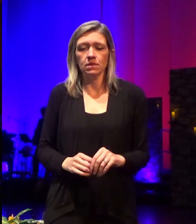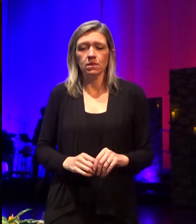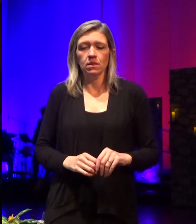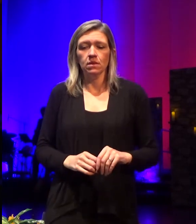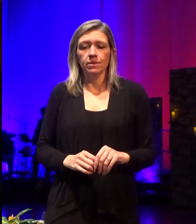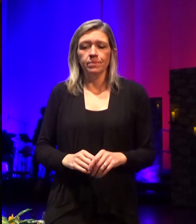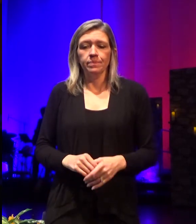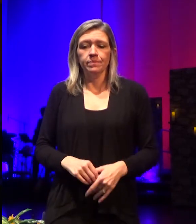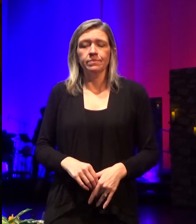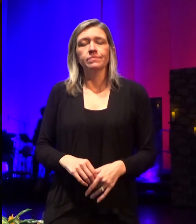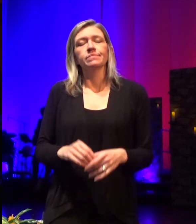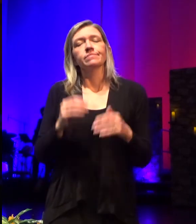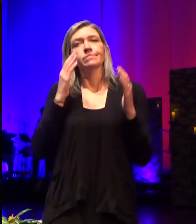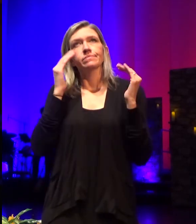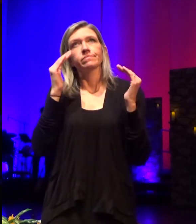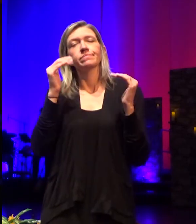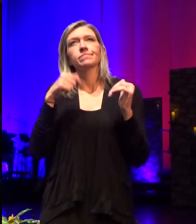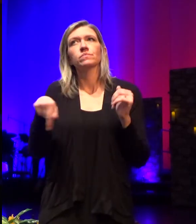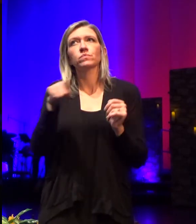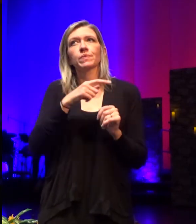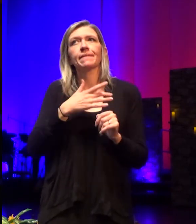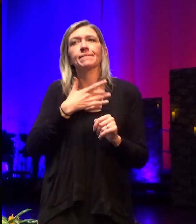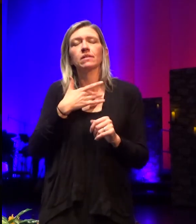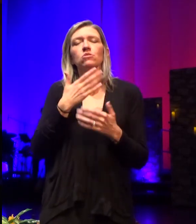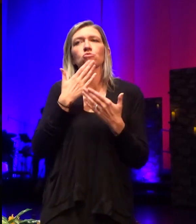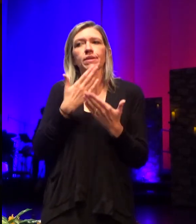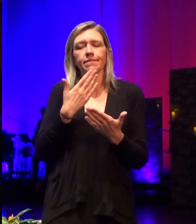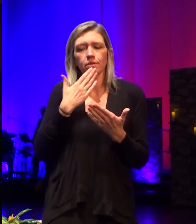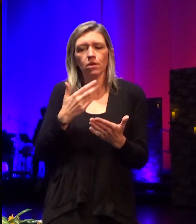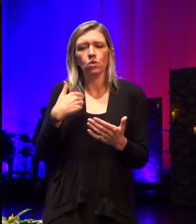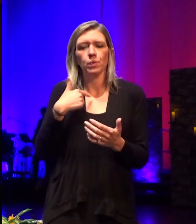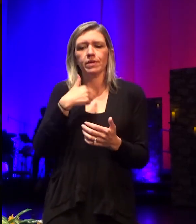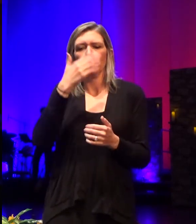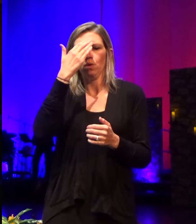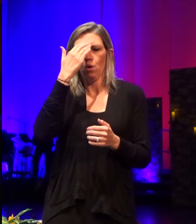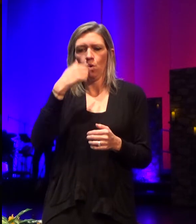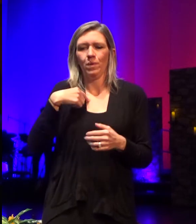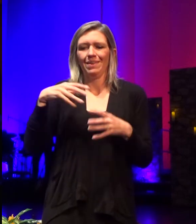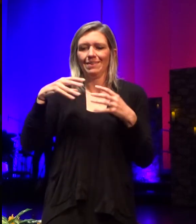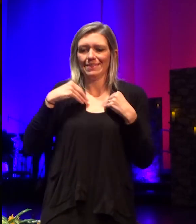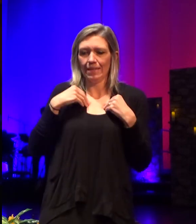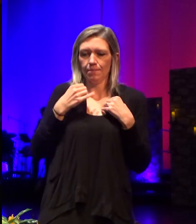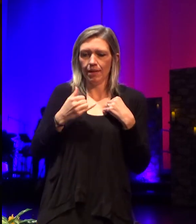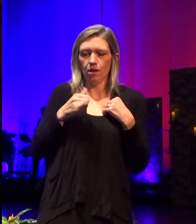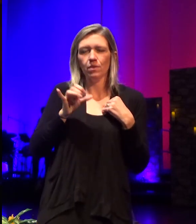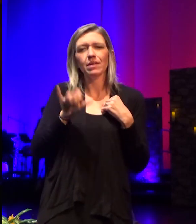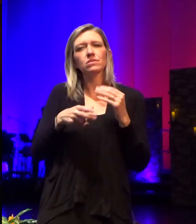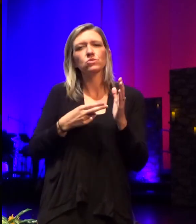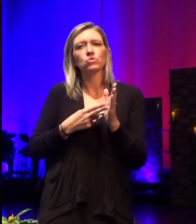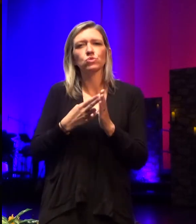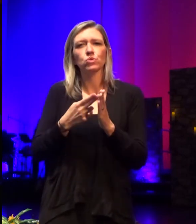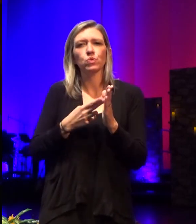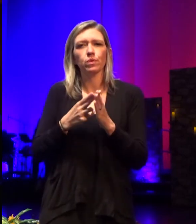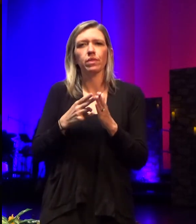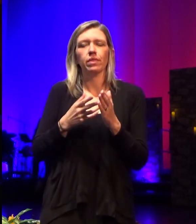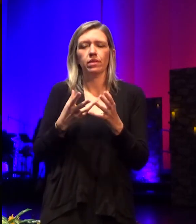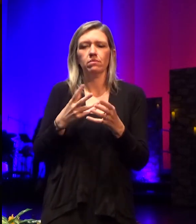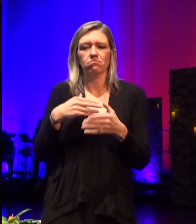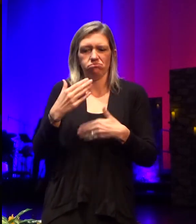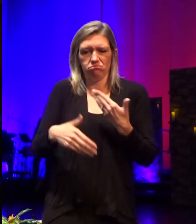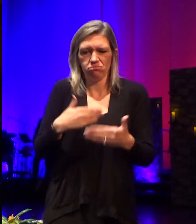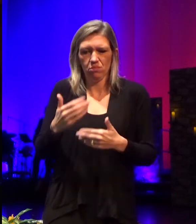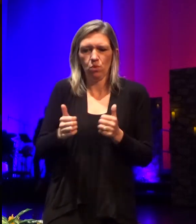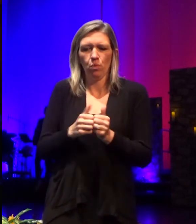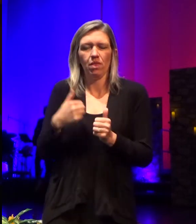And may we feel grateful that what we're knowing and accepting now is the truth, unfolding by means of us.